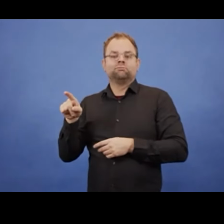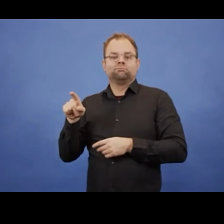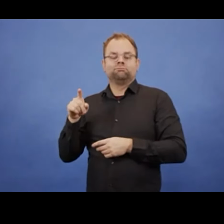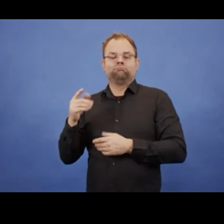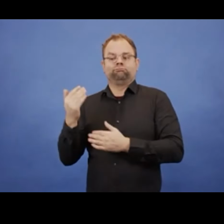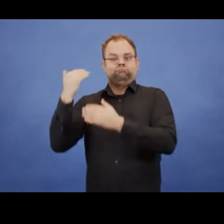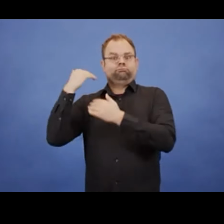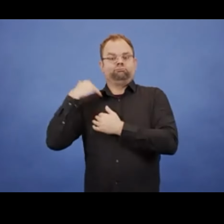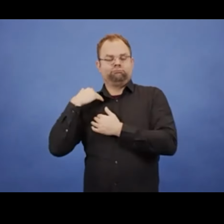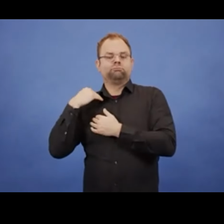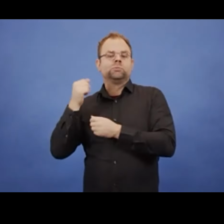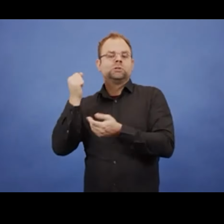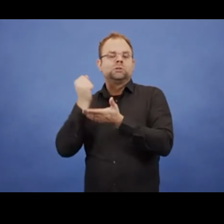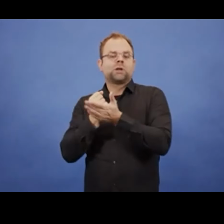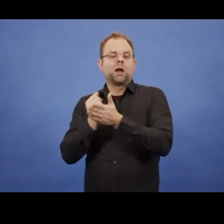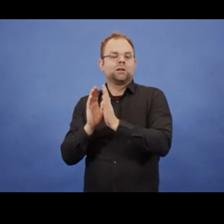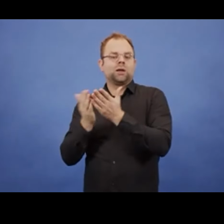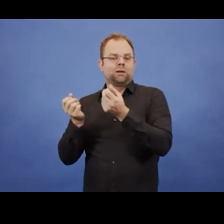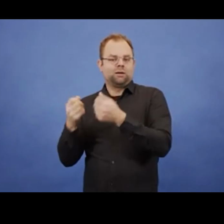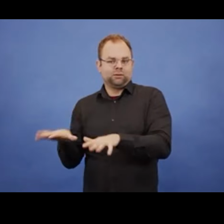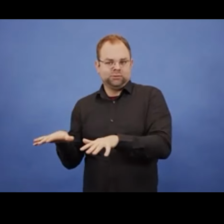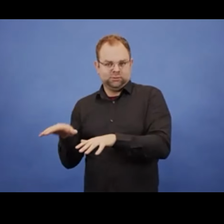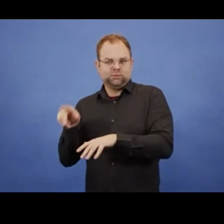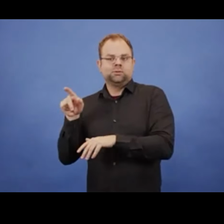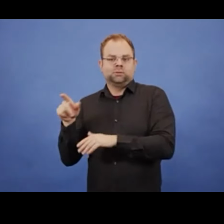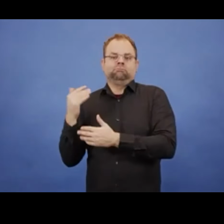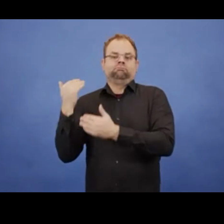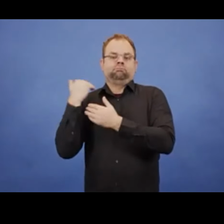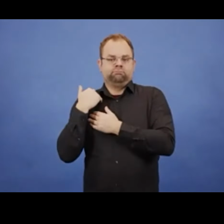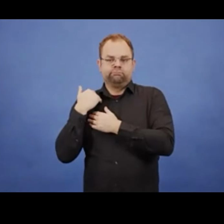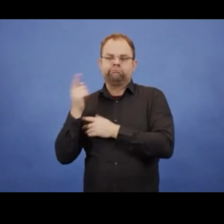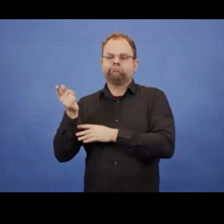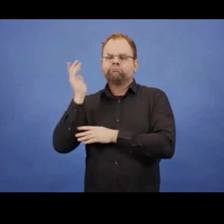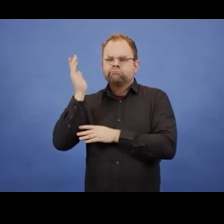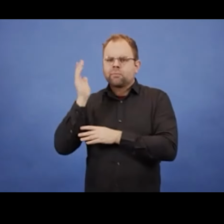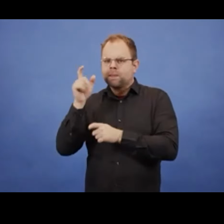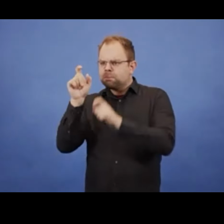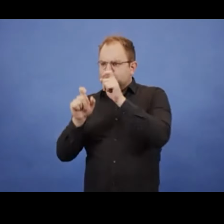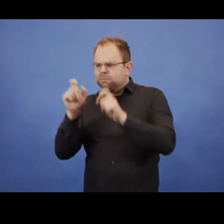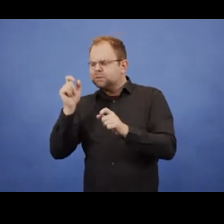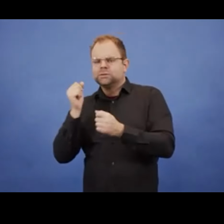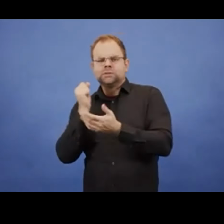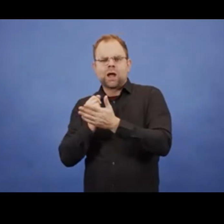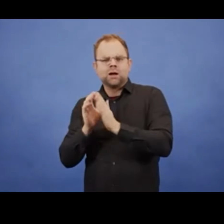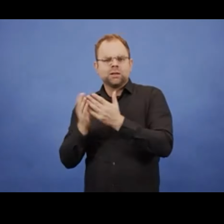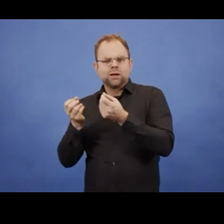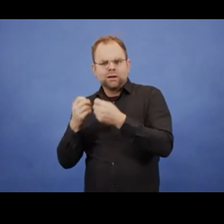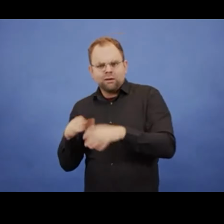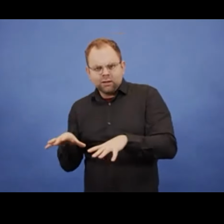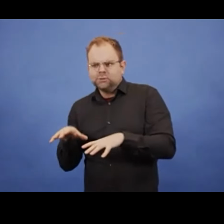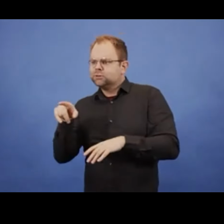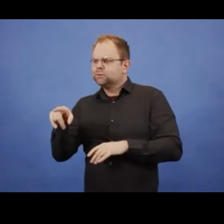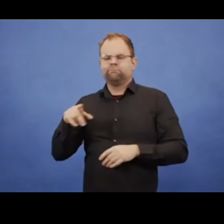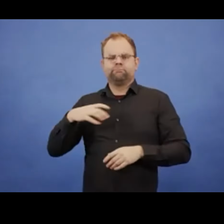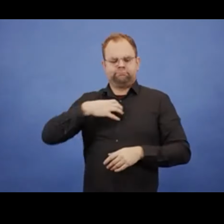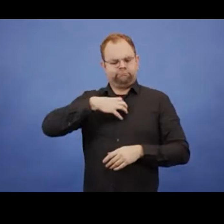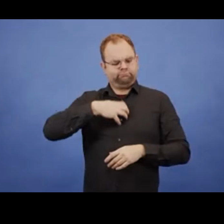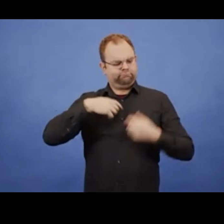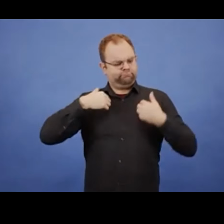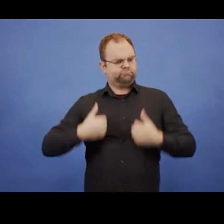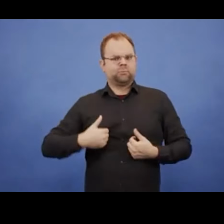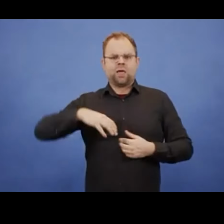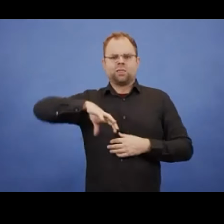as well disability among them can be one of those factors, and what are the consequences. We will